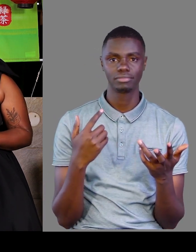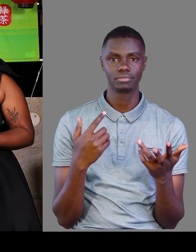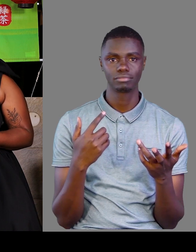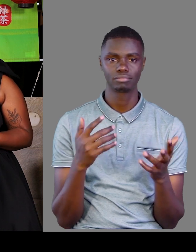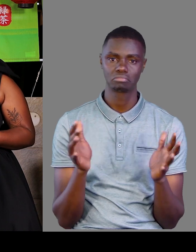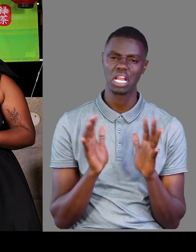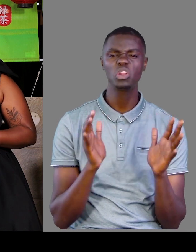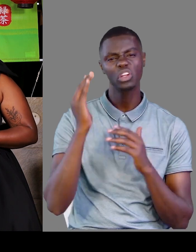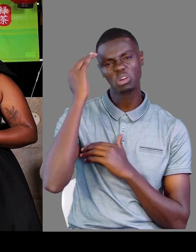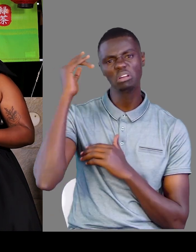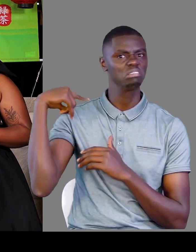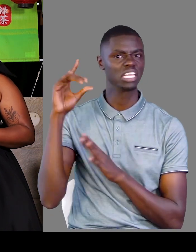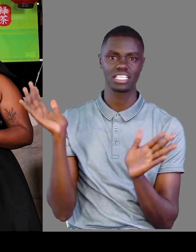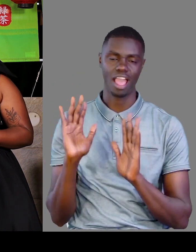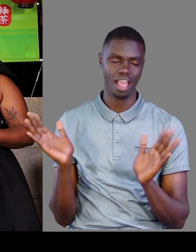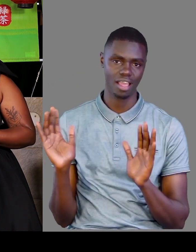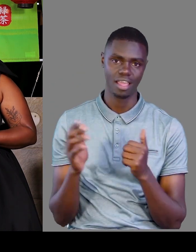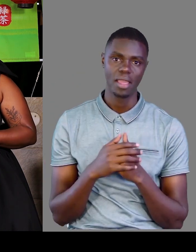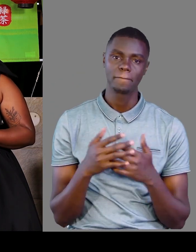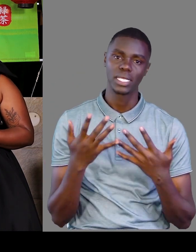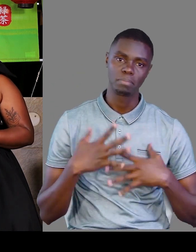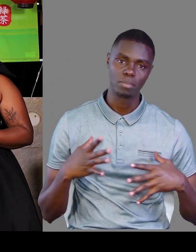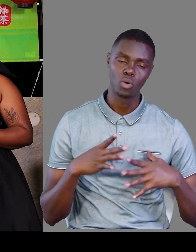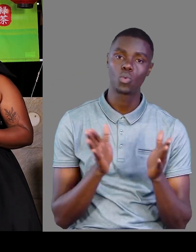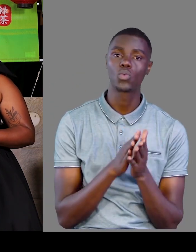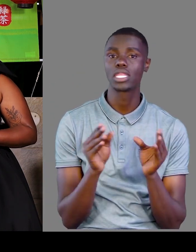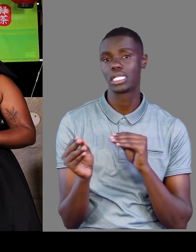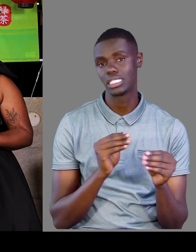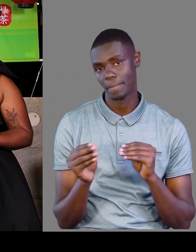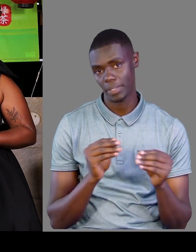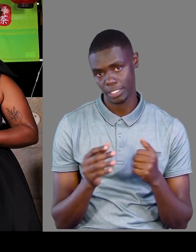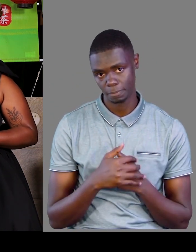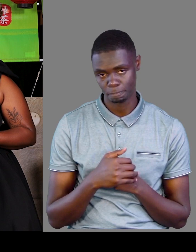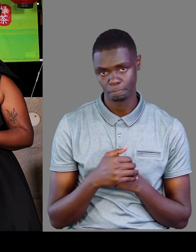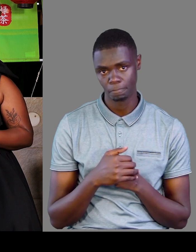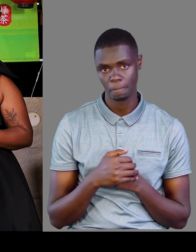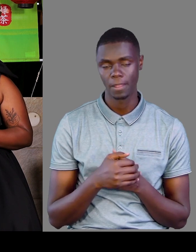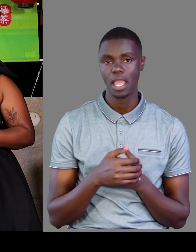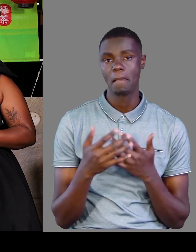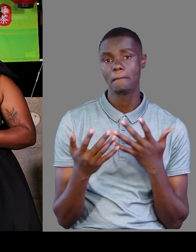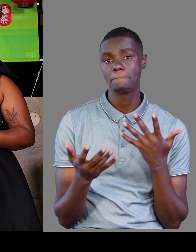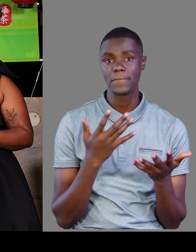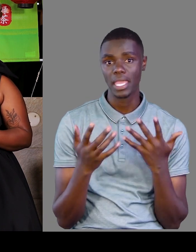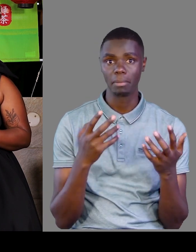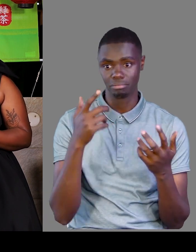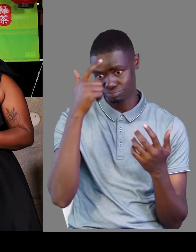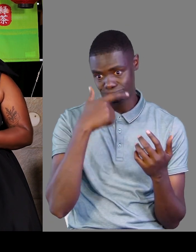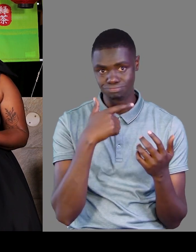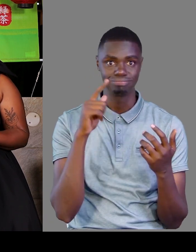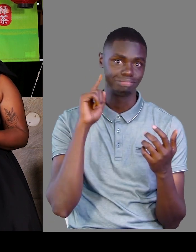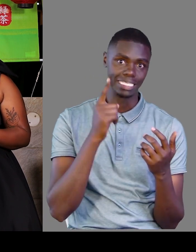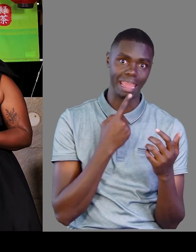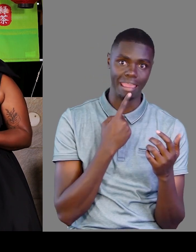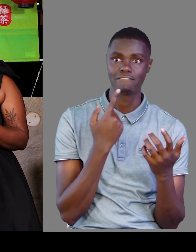mentally unstable. No, not even mentally, maybe mtu yani you know people living with disability, maybe mtu ana maybe aoni, maybe